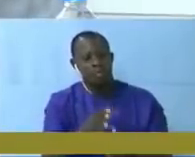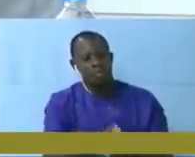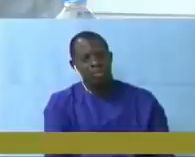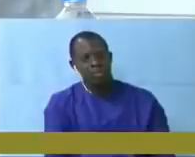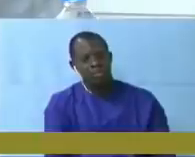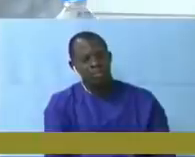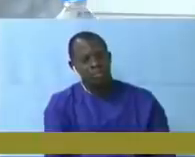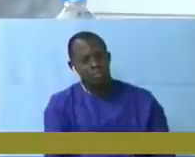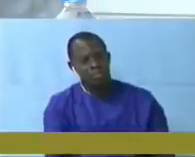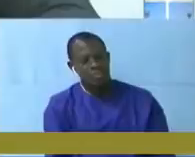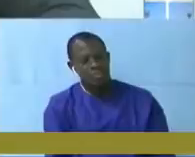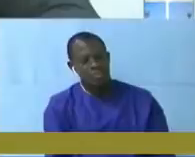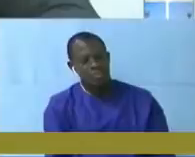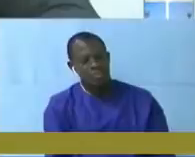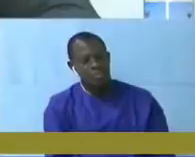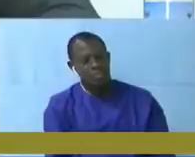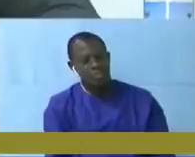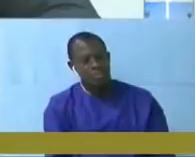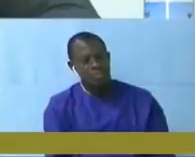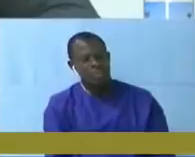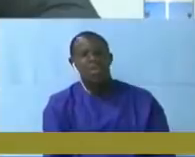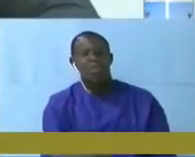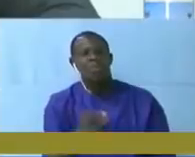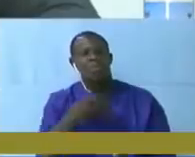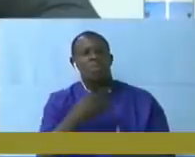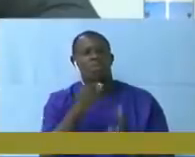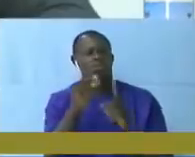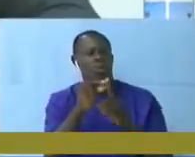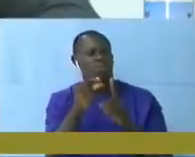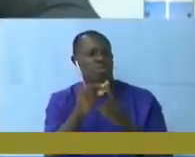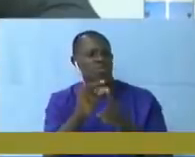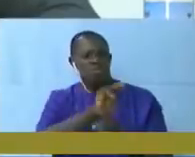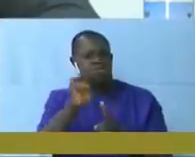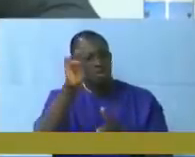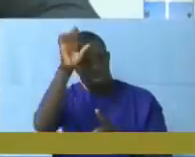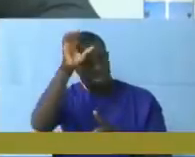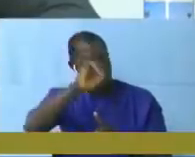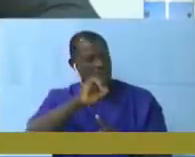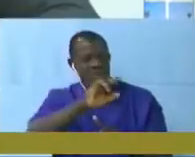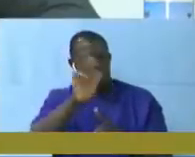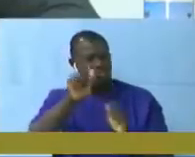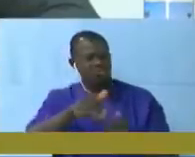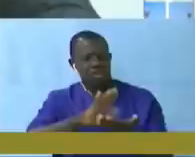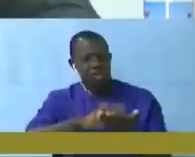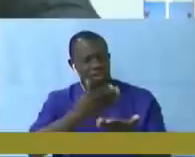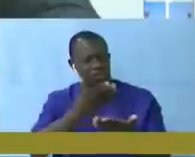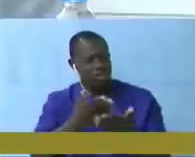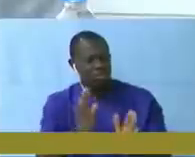Monarch of all? All he surveyed. Monarch of all he surveyed in quote.